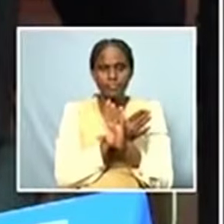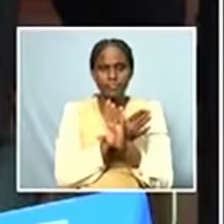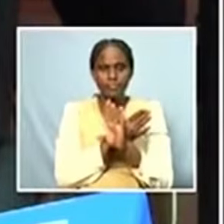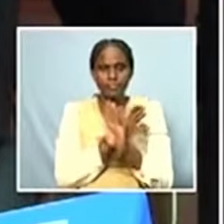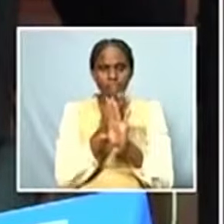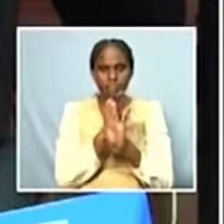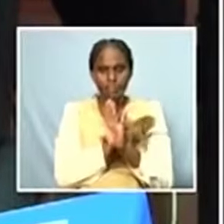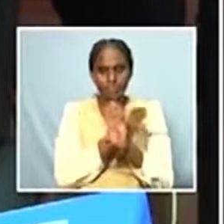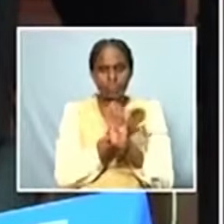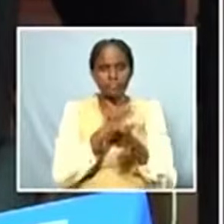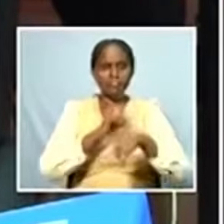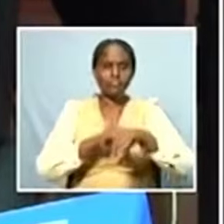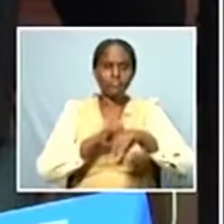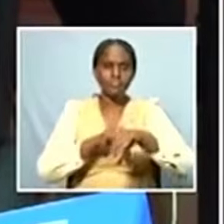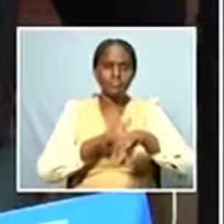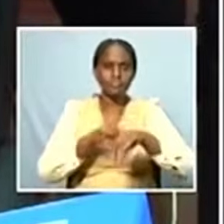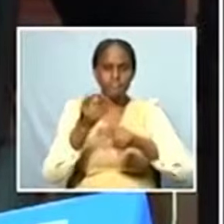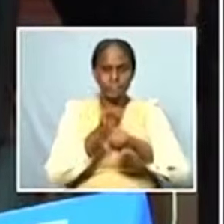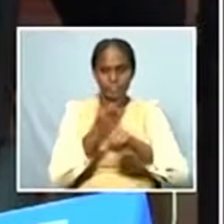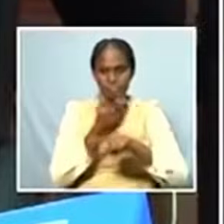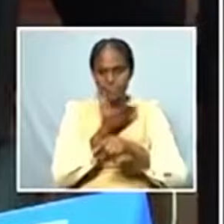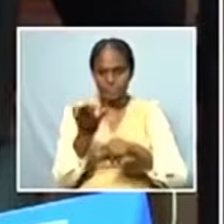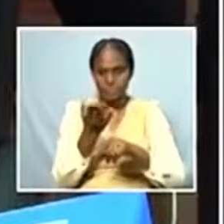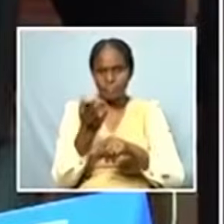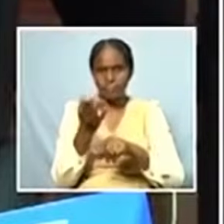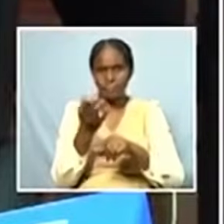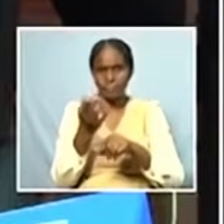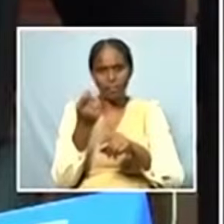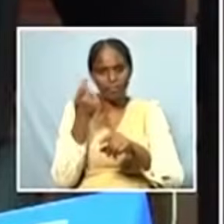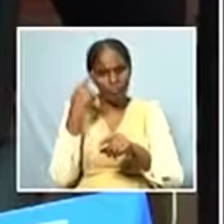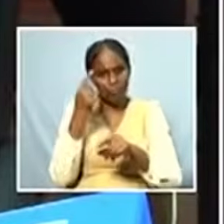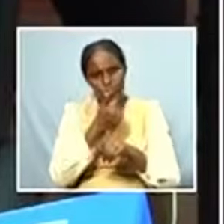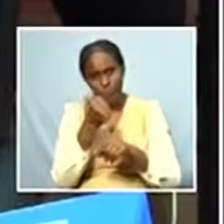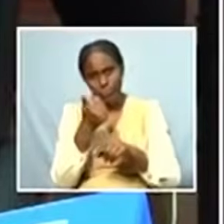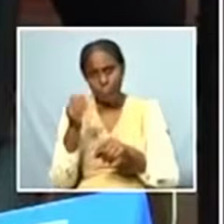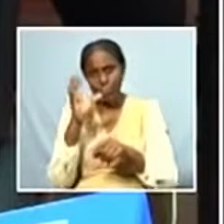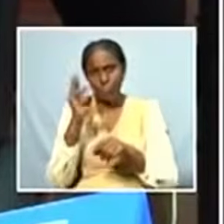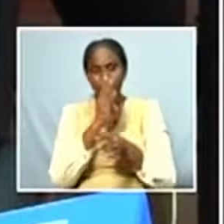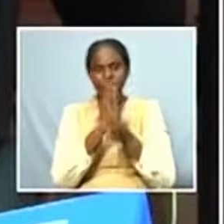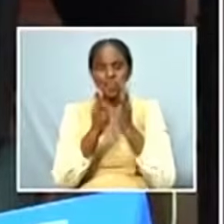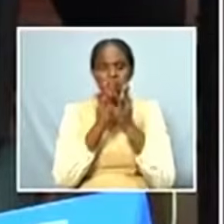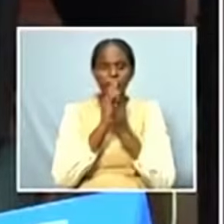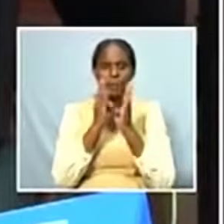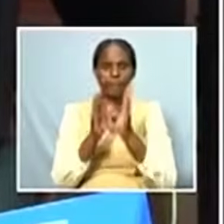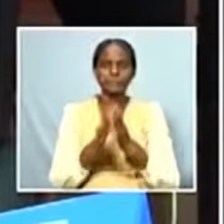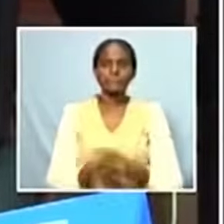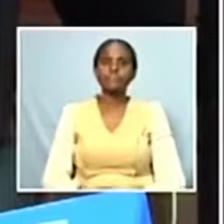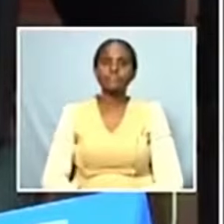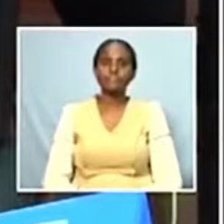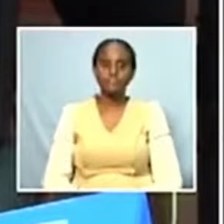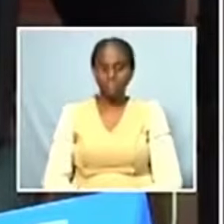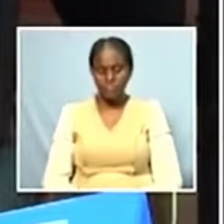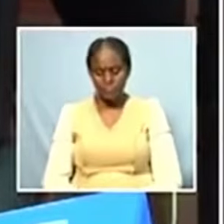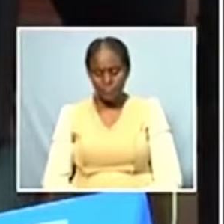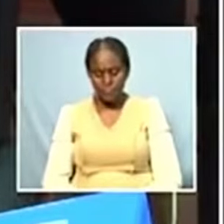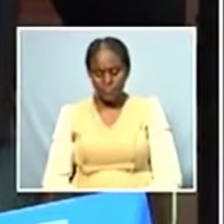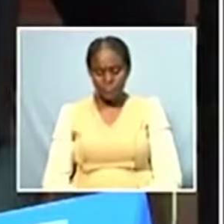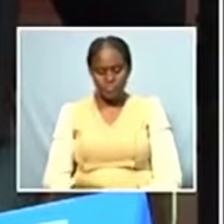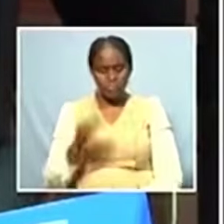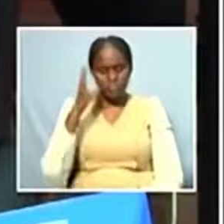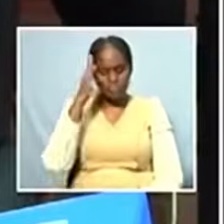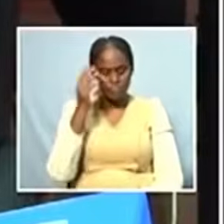the extension of time was for the other 6 contracts. So that's why